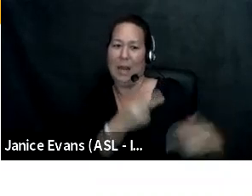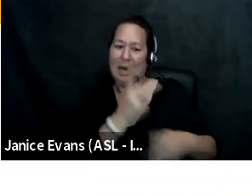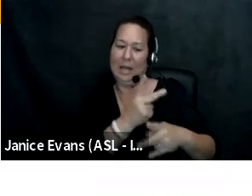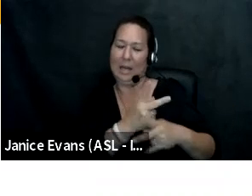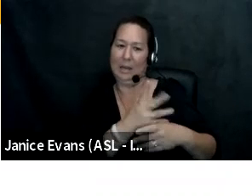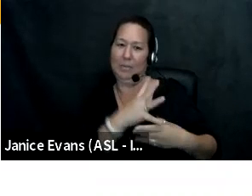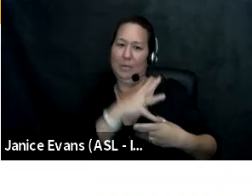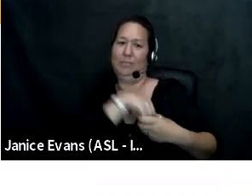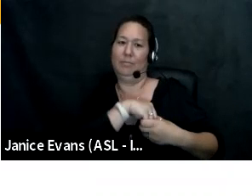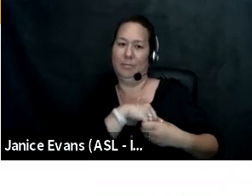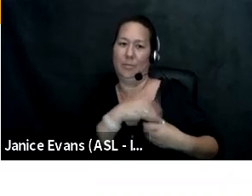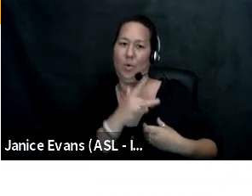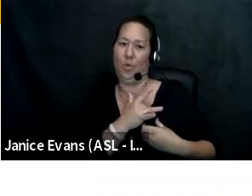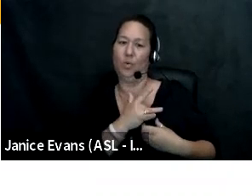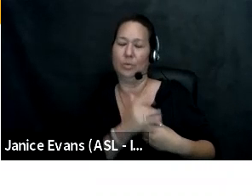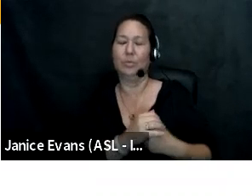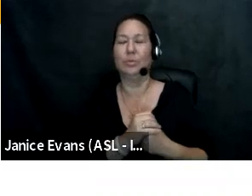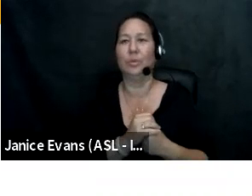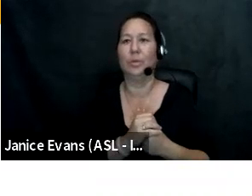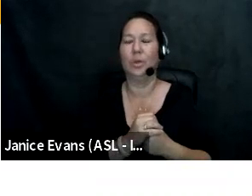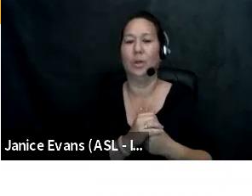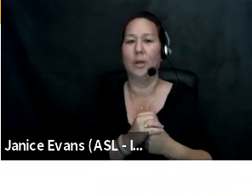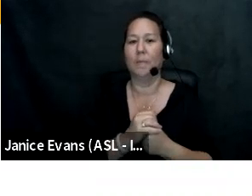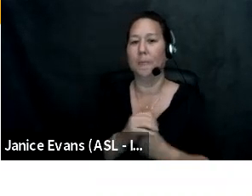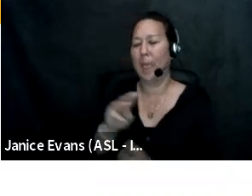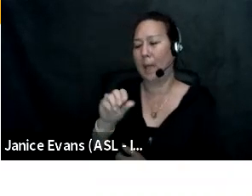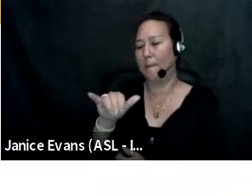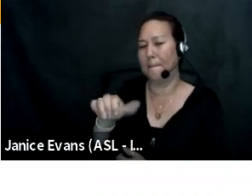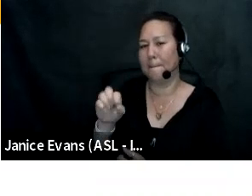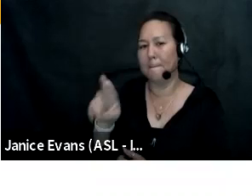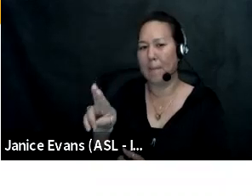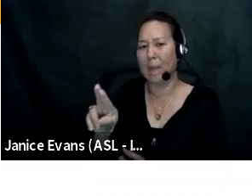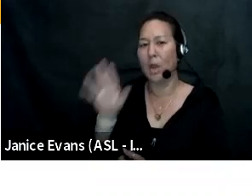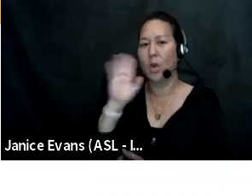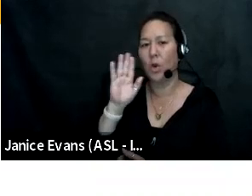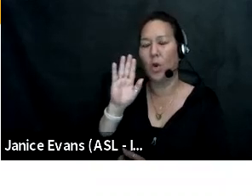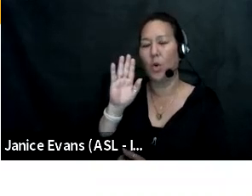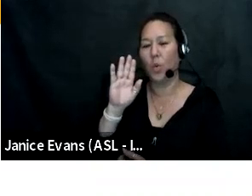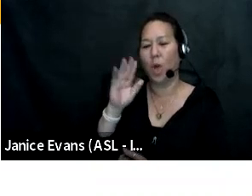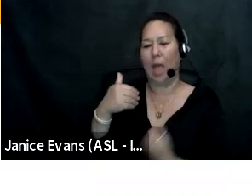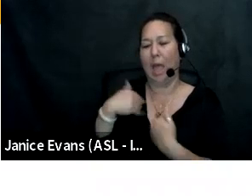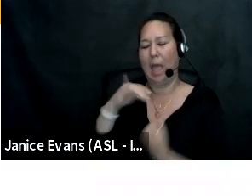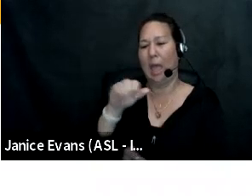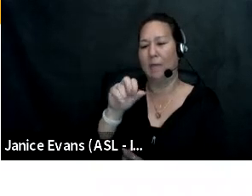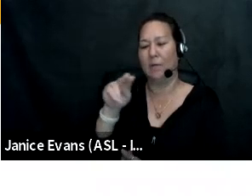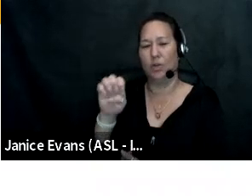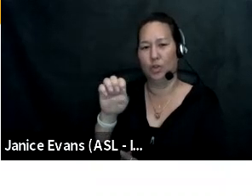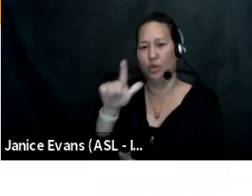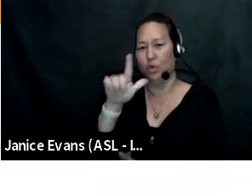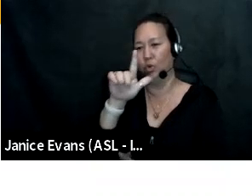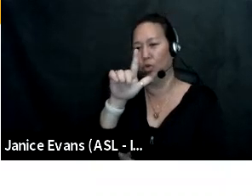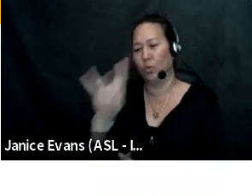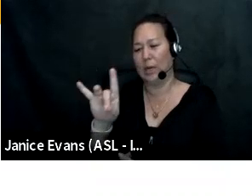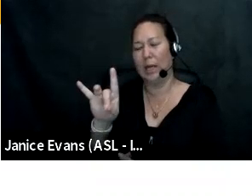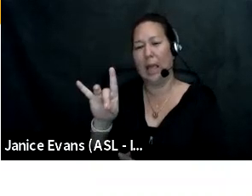Mayor Jesse Adeguin will be holding a town hall on June the 28th at 6 o'clock. So those